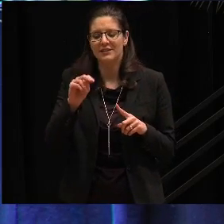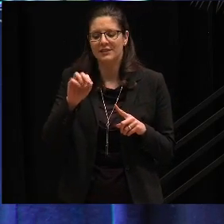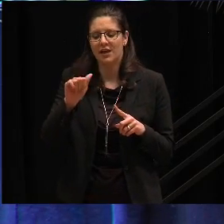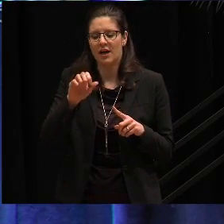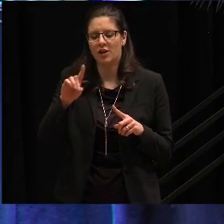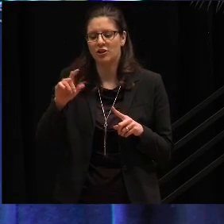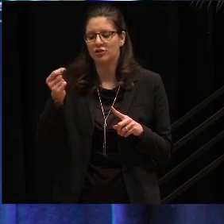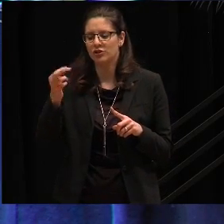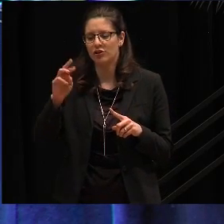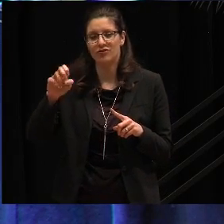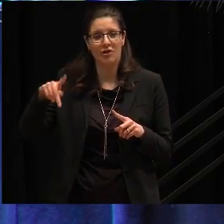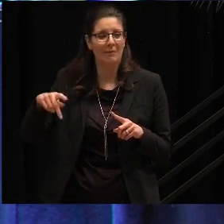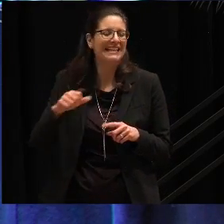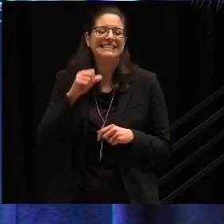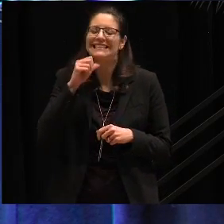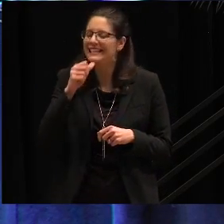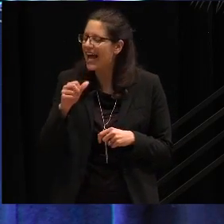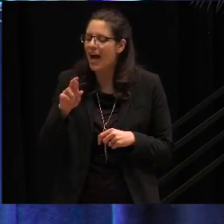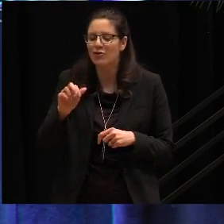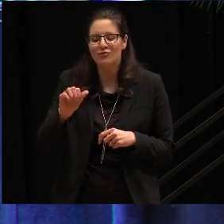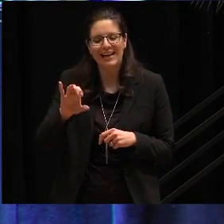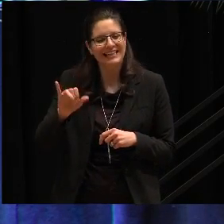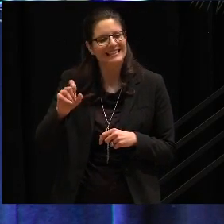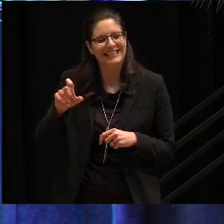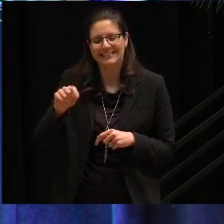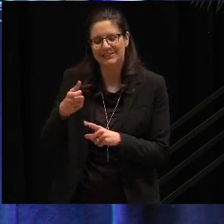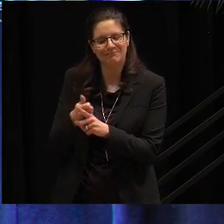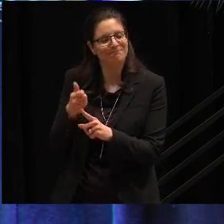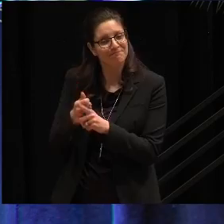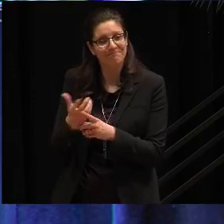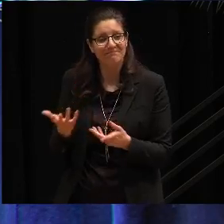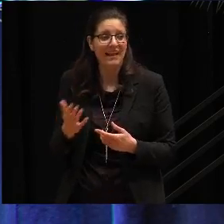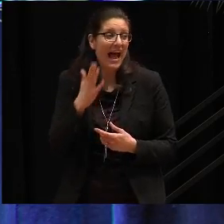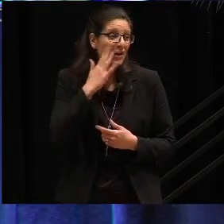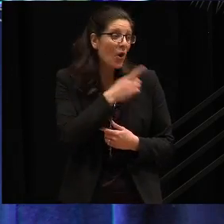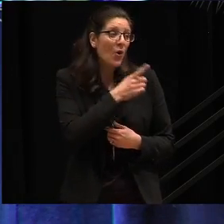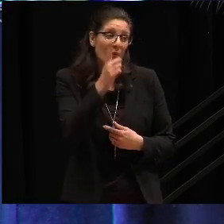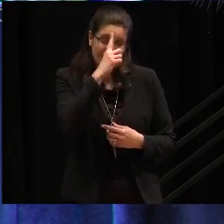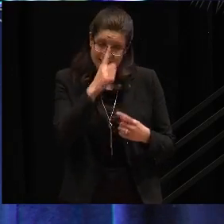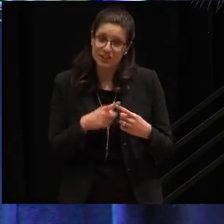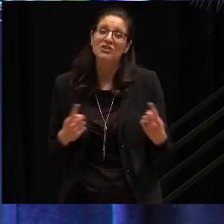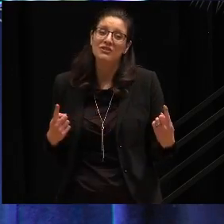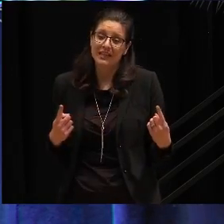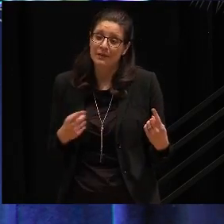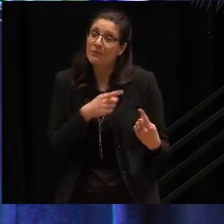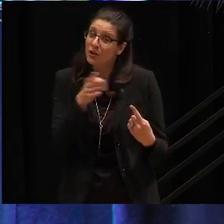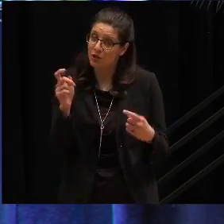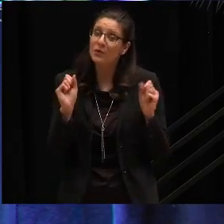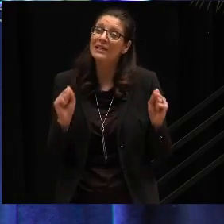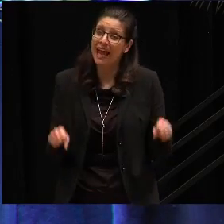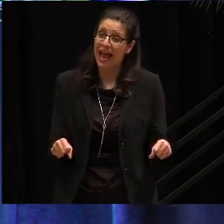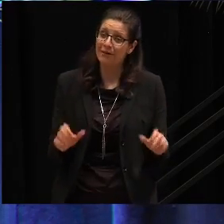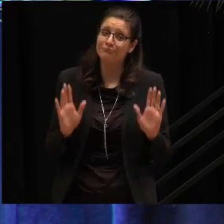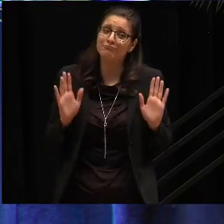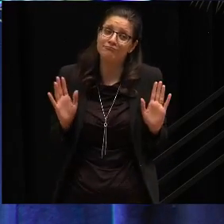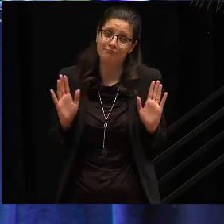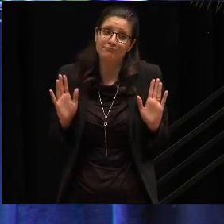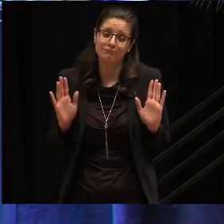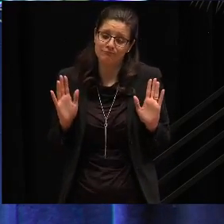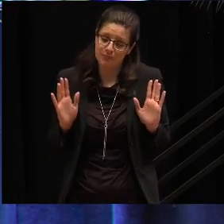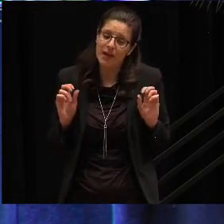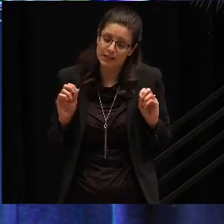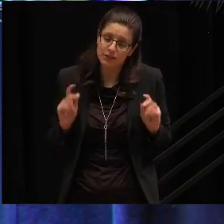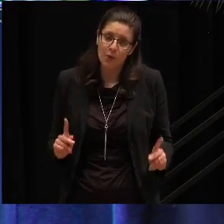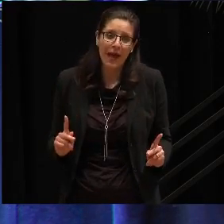racist. You can disagree with me. I know you disagree with me, but you could disagree with me, and that's okay. I